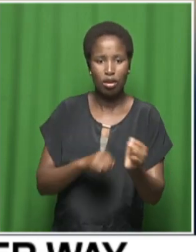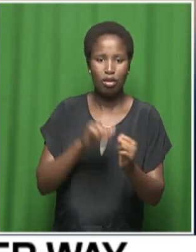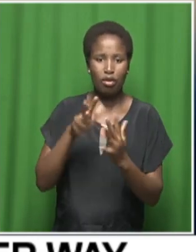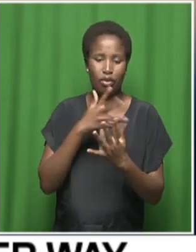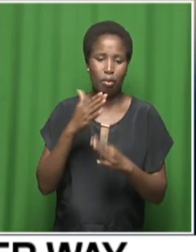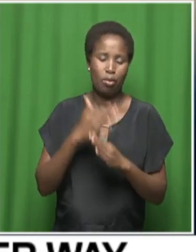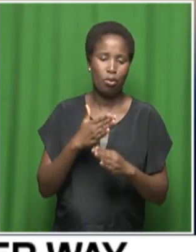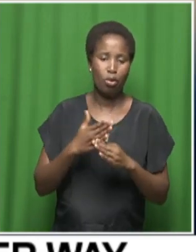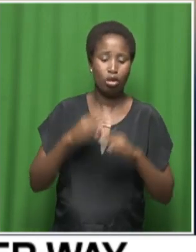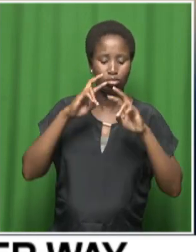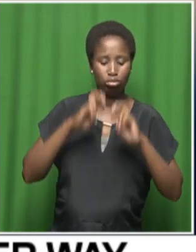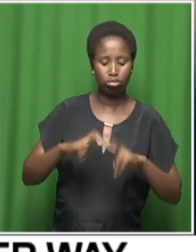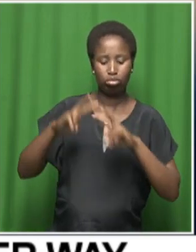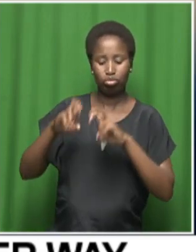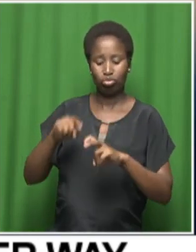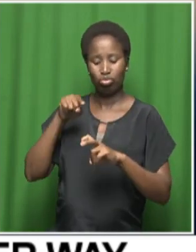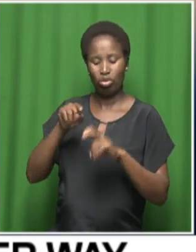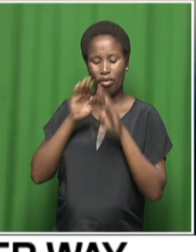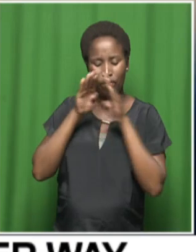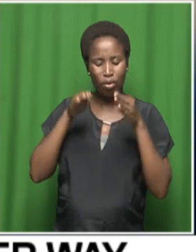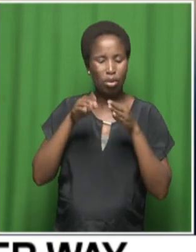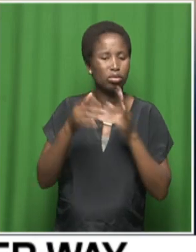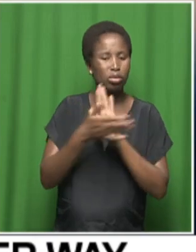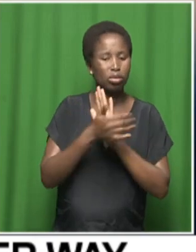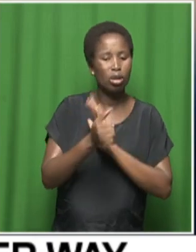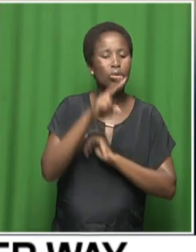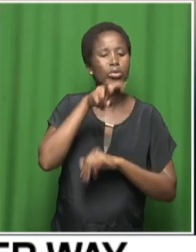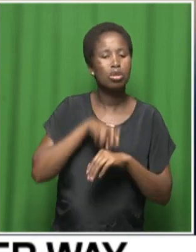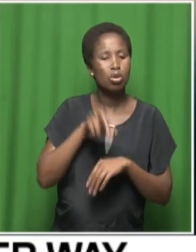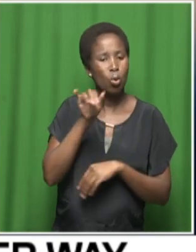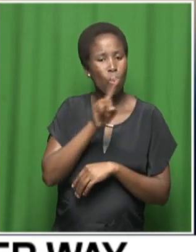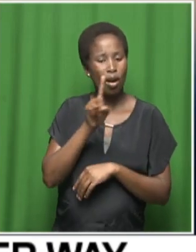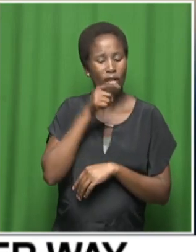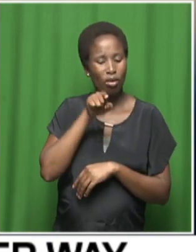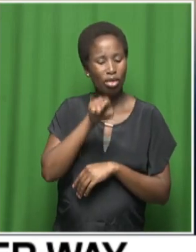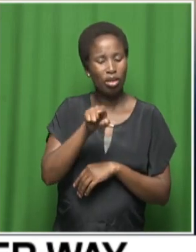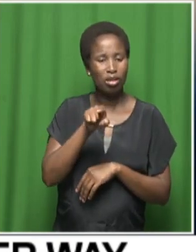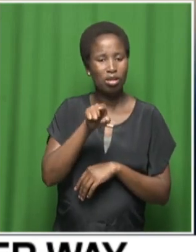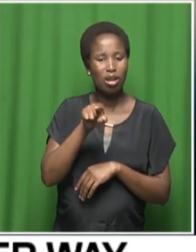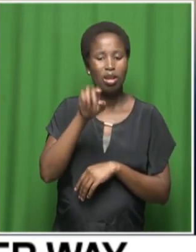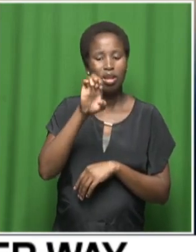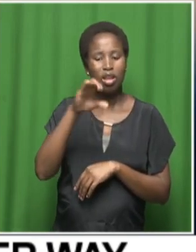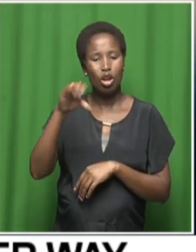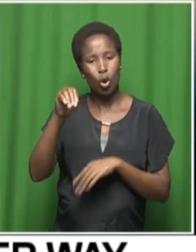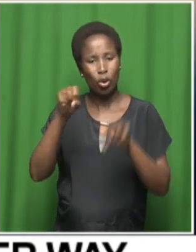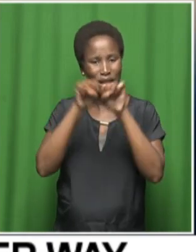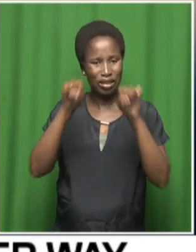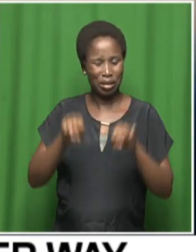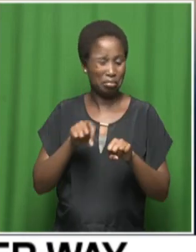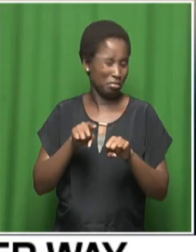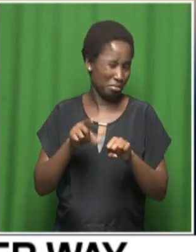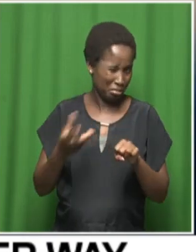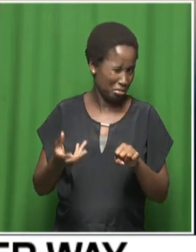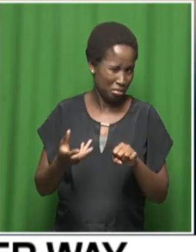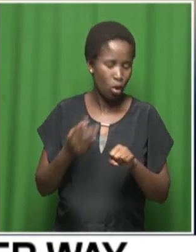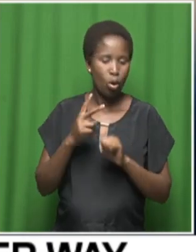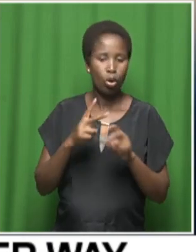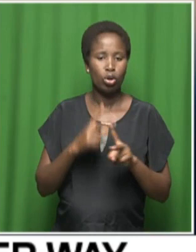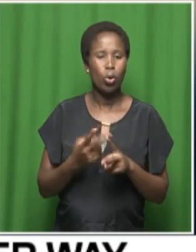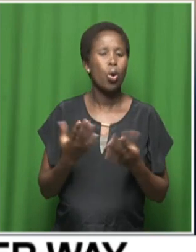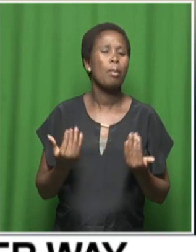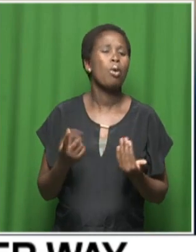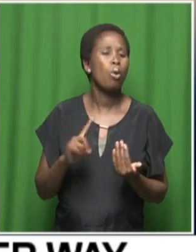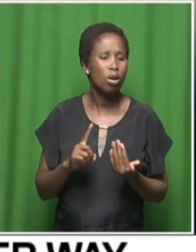Study, which looks at the skills that are needed for this ecosystem. And to learn more about what's expected and, of course,